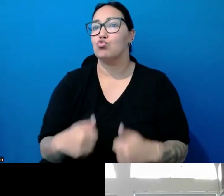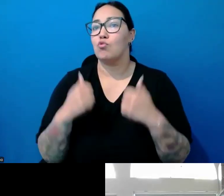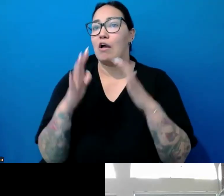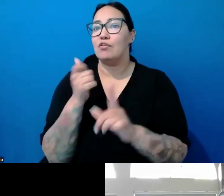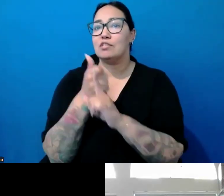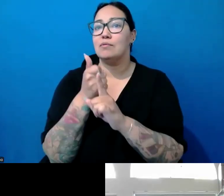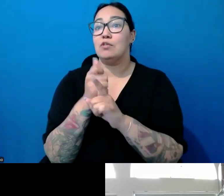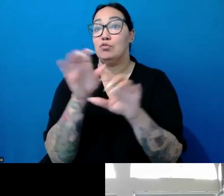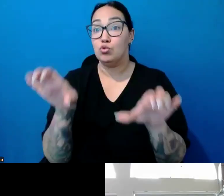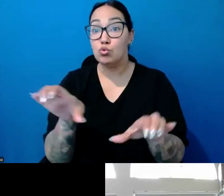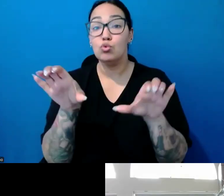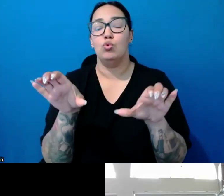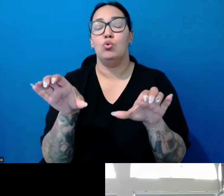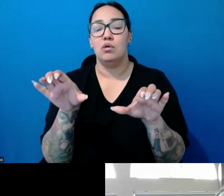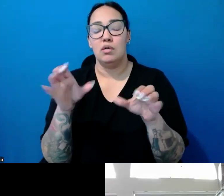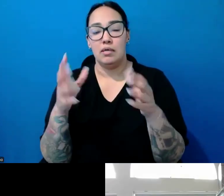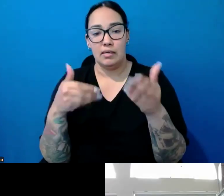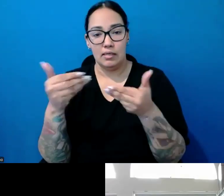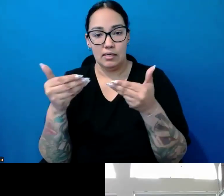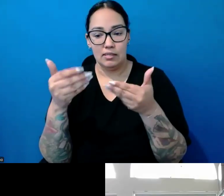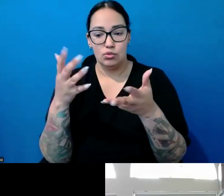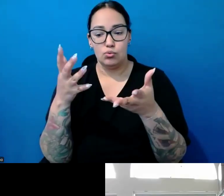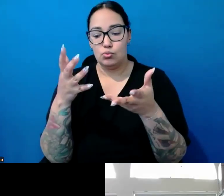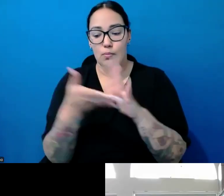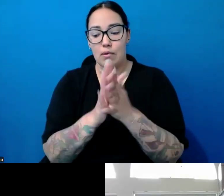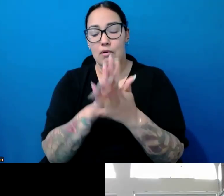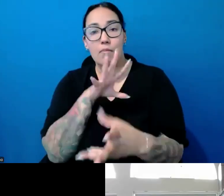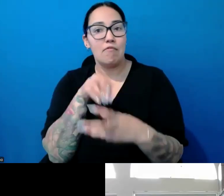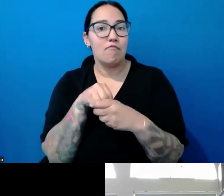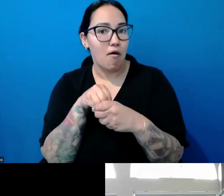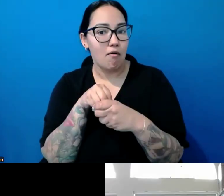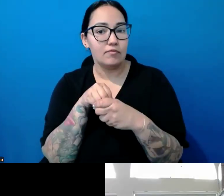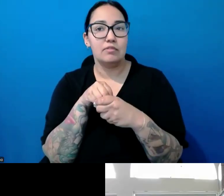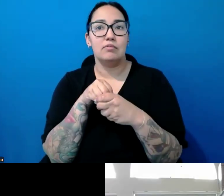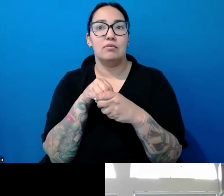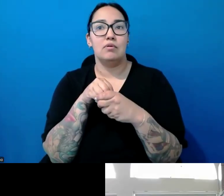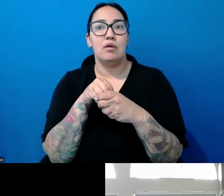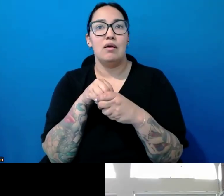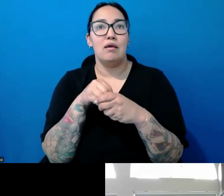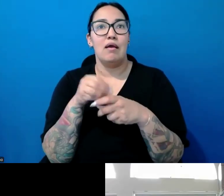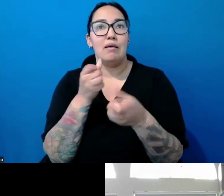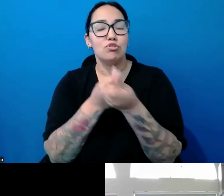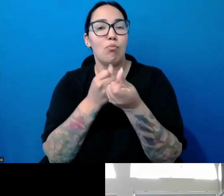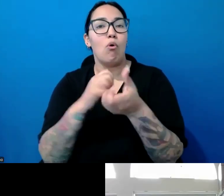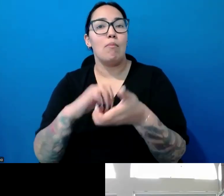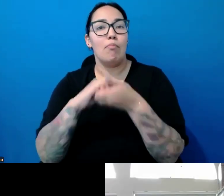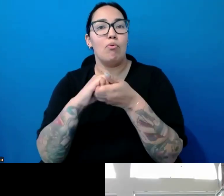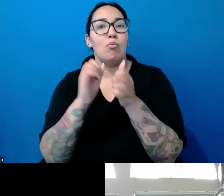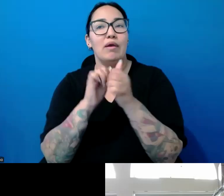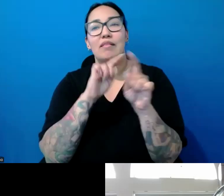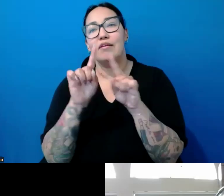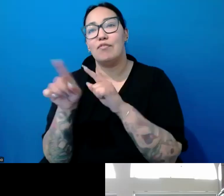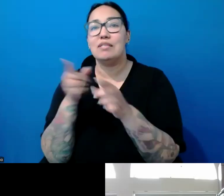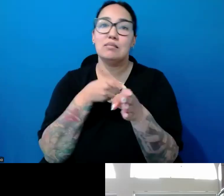to catalyze this participation and this partnership amongst the different